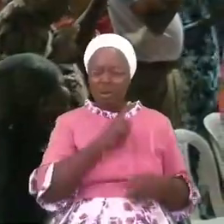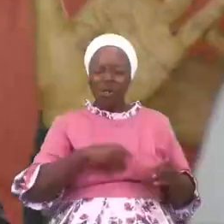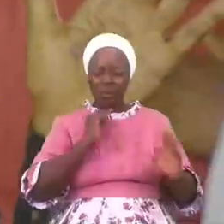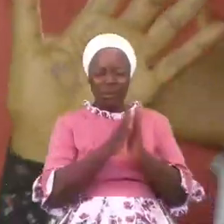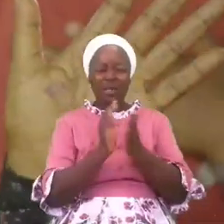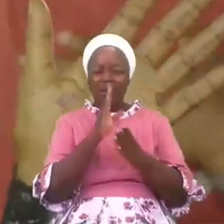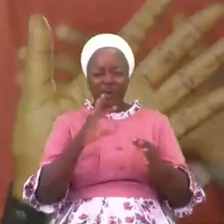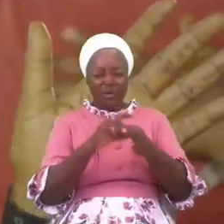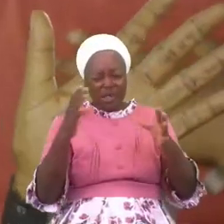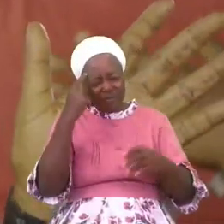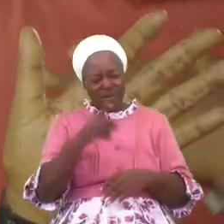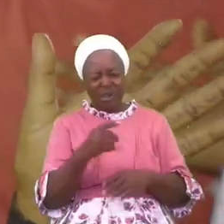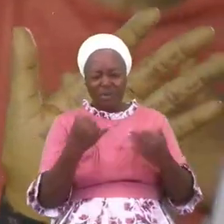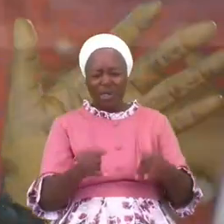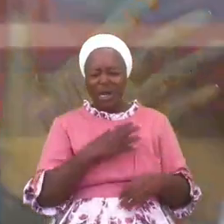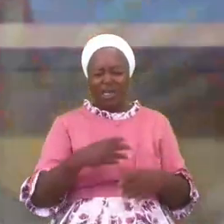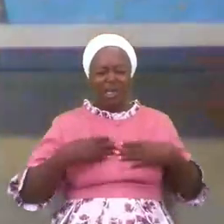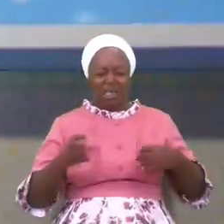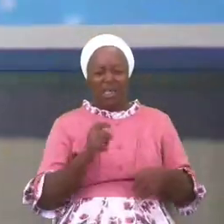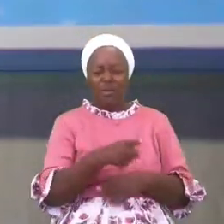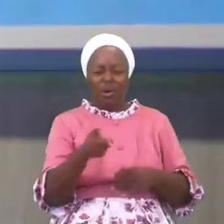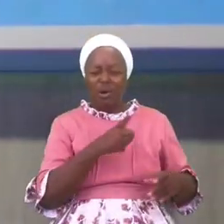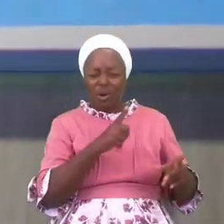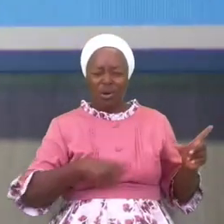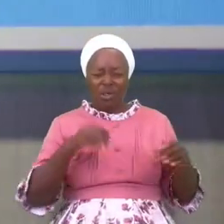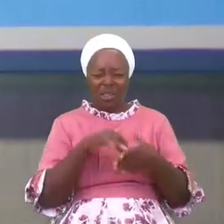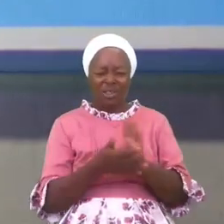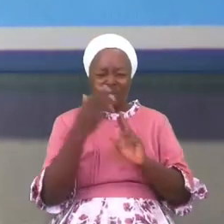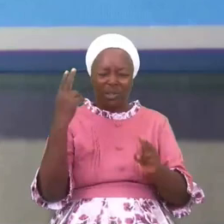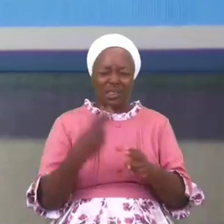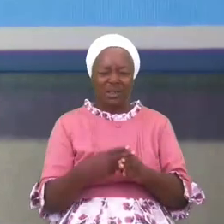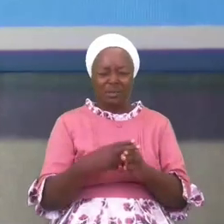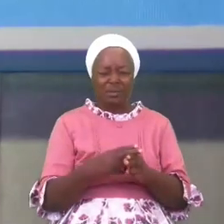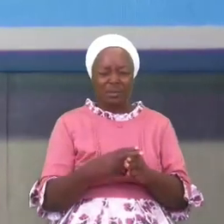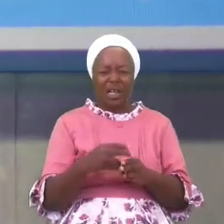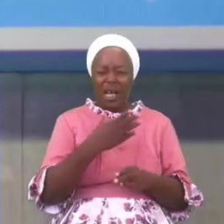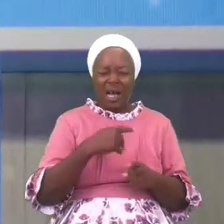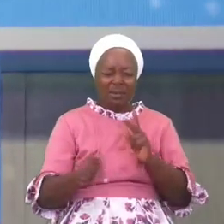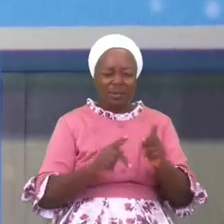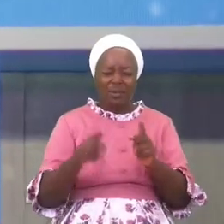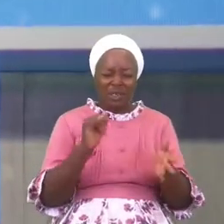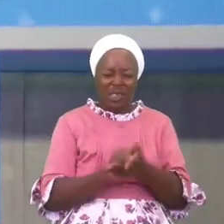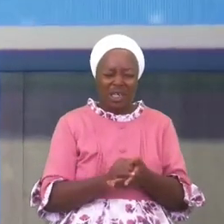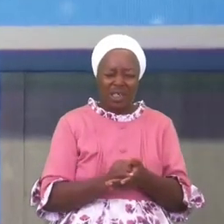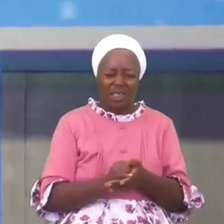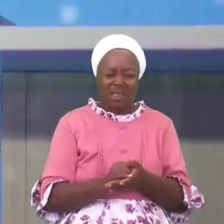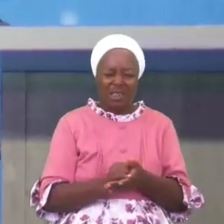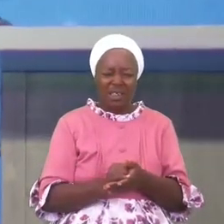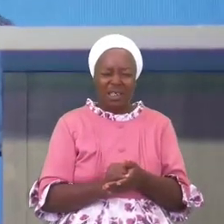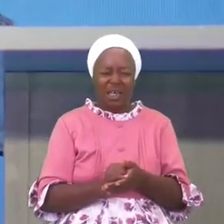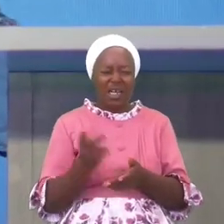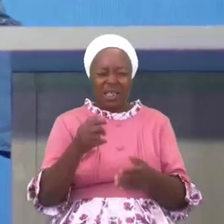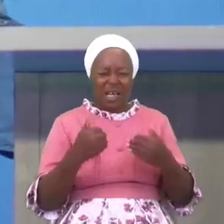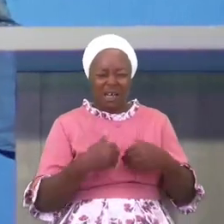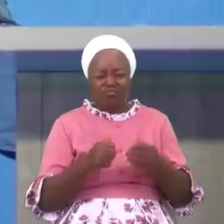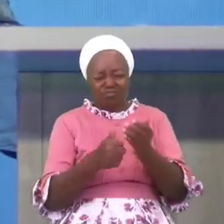Jesus' name. And the people that, you know, they have the dysentery, they are vomiting, they are doing all this, I pray that